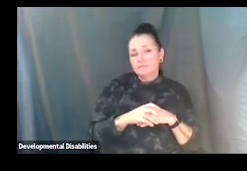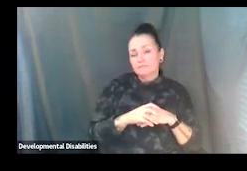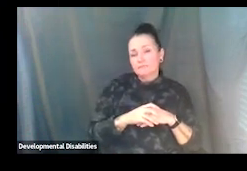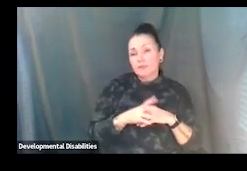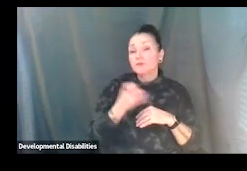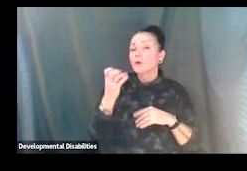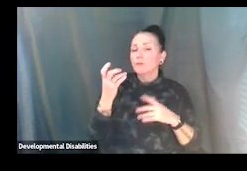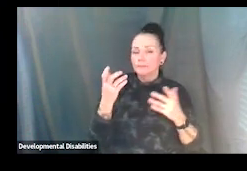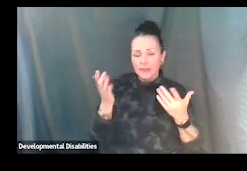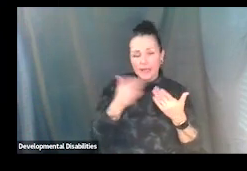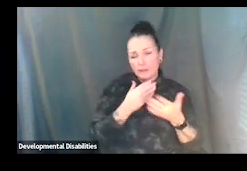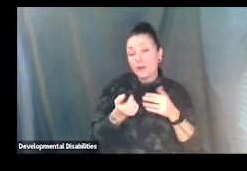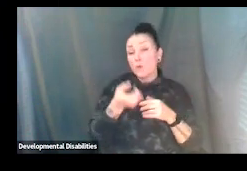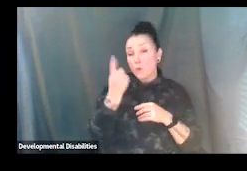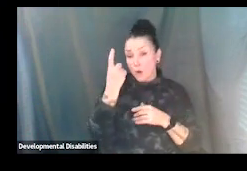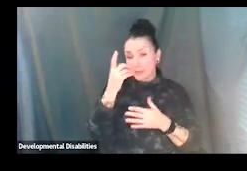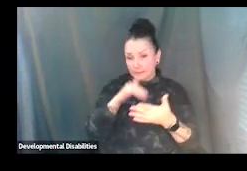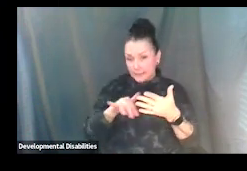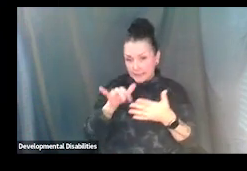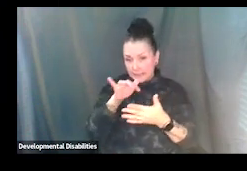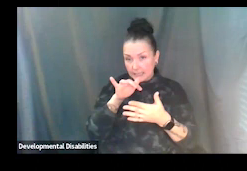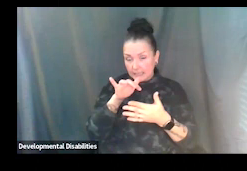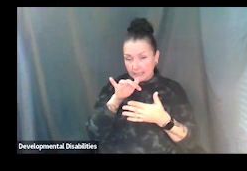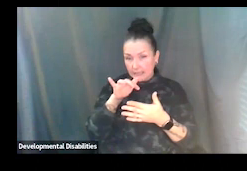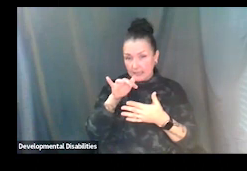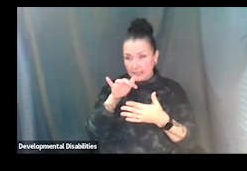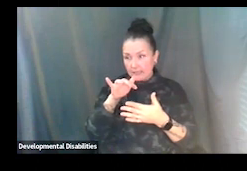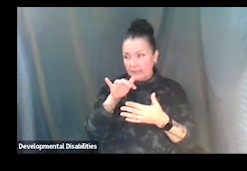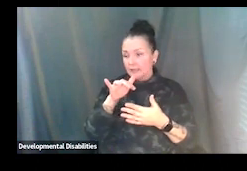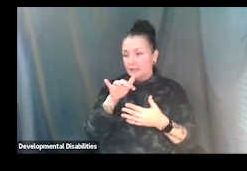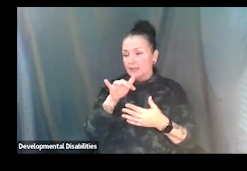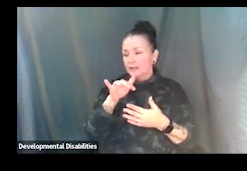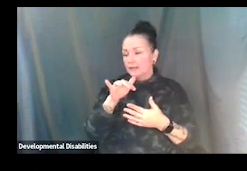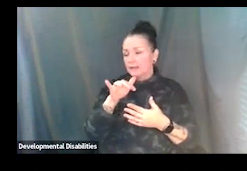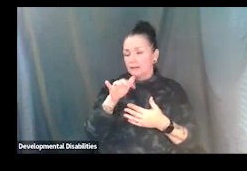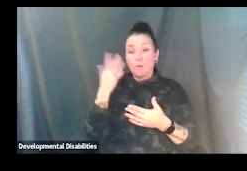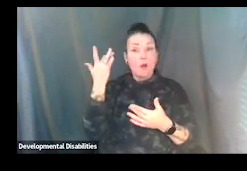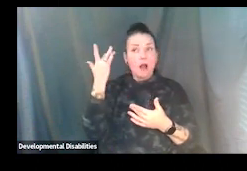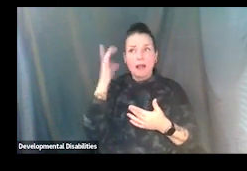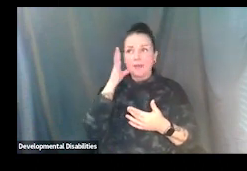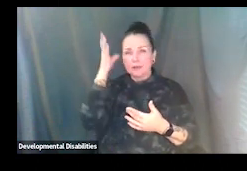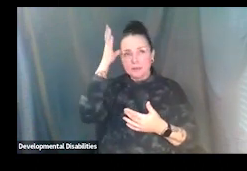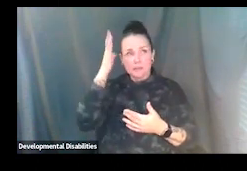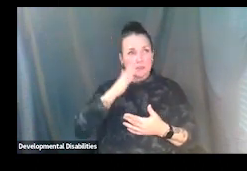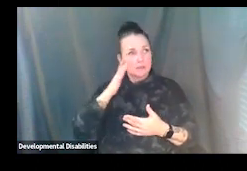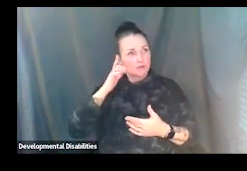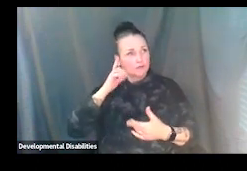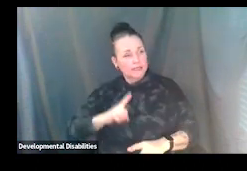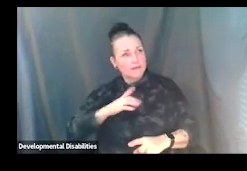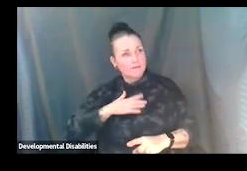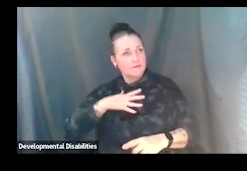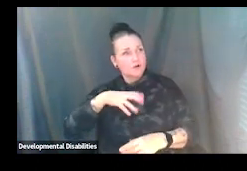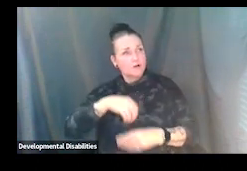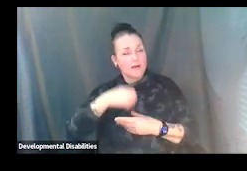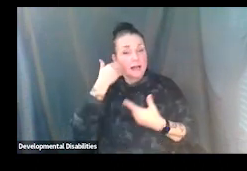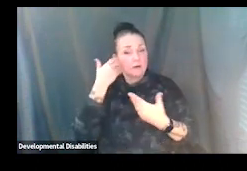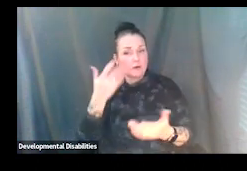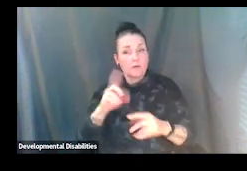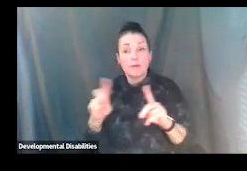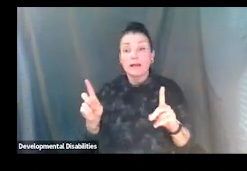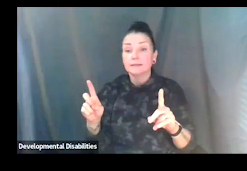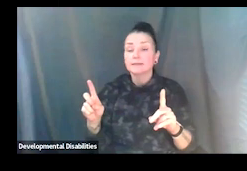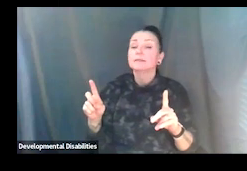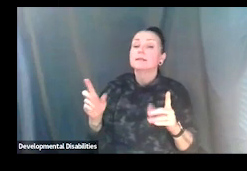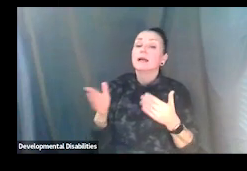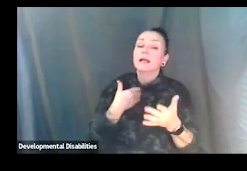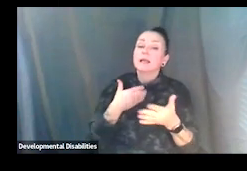people agreed to participate. It seems a bit unusual. But anyway, so they stayed on their regular diet, but over a 2-week period,